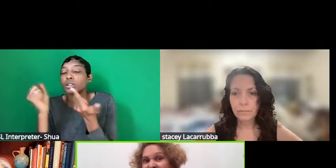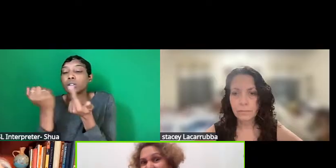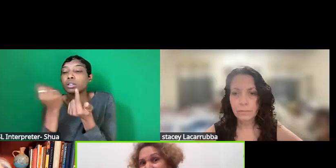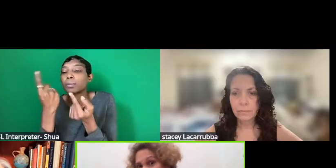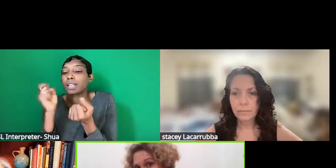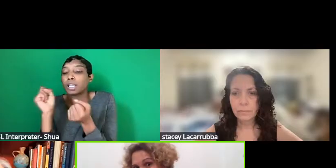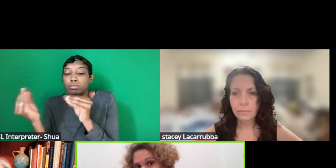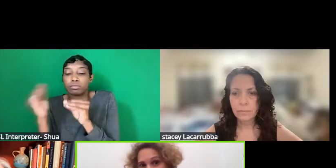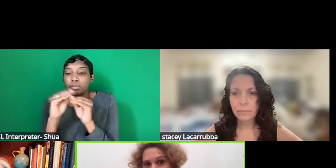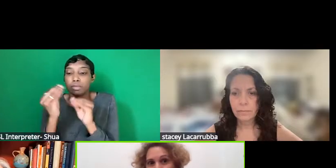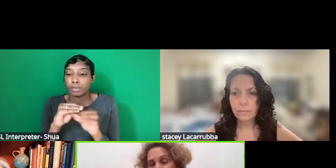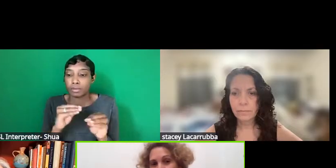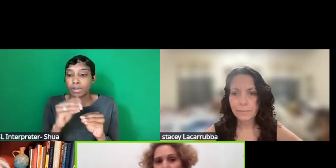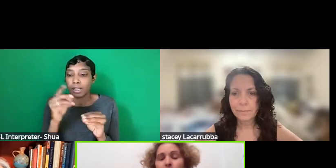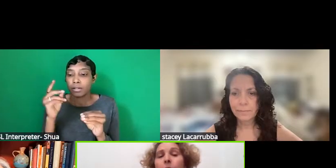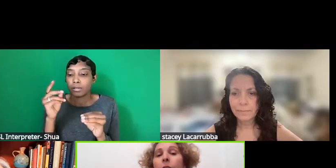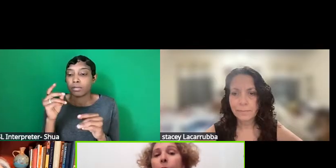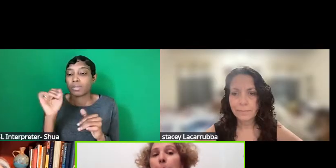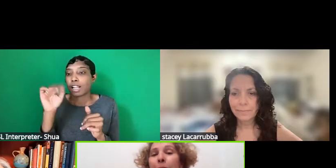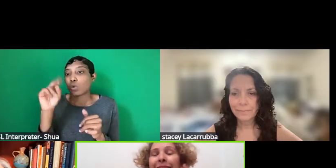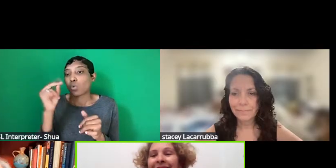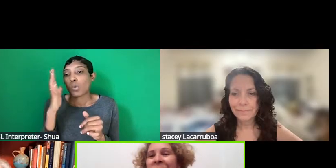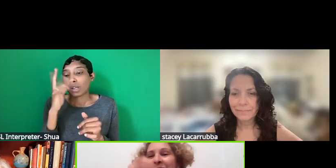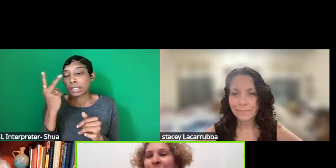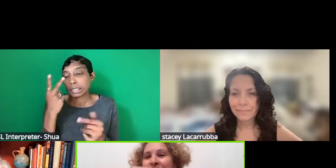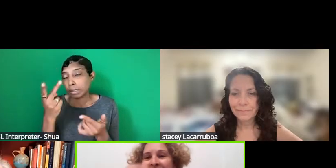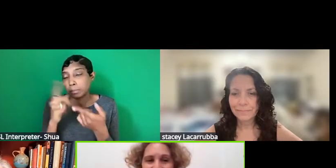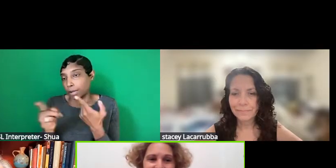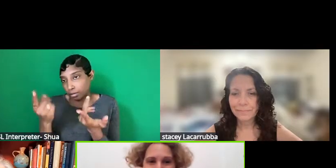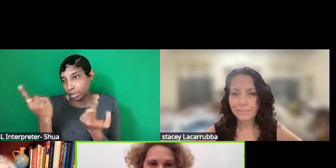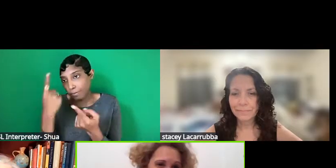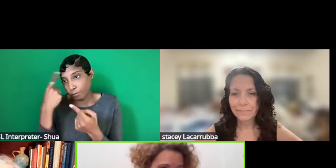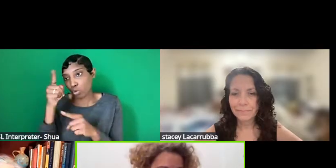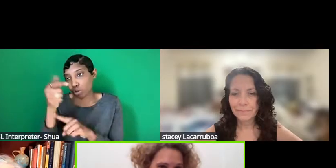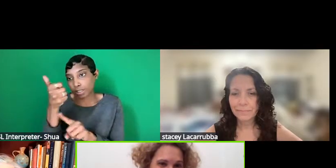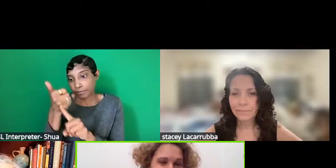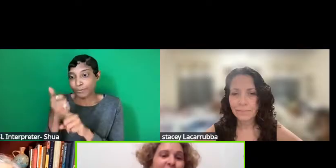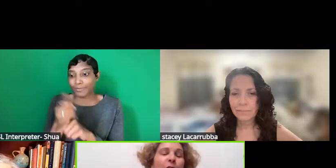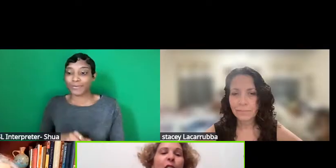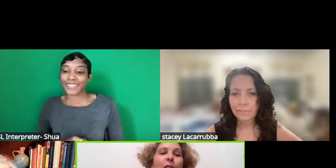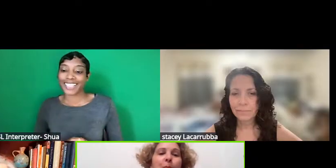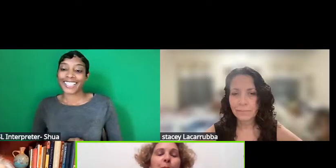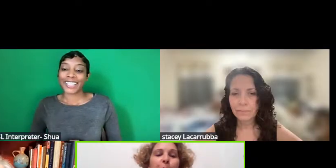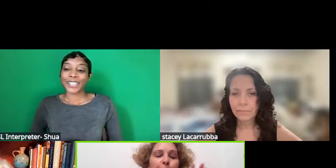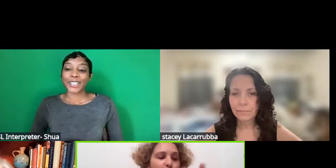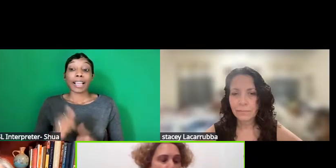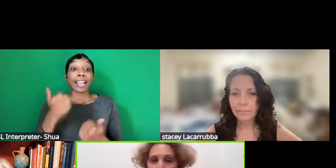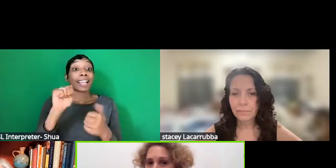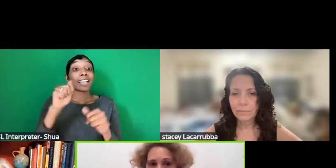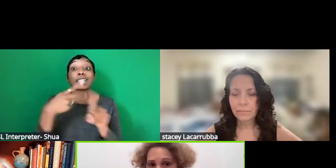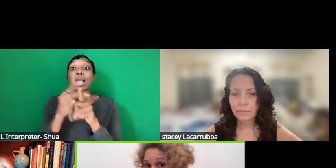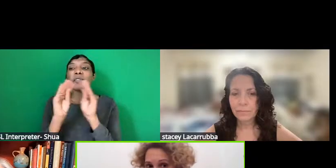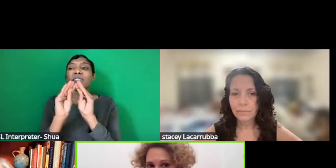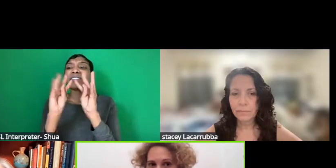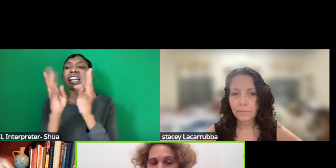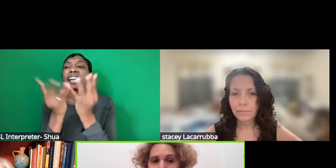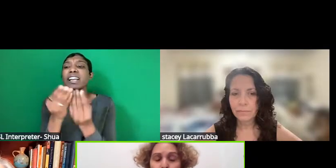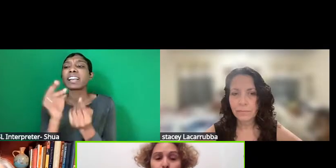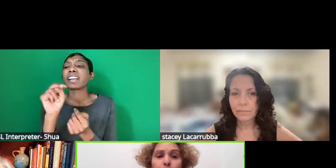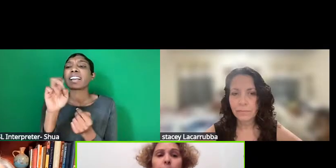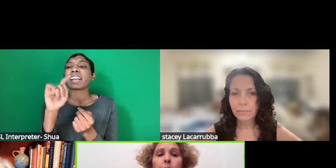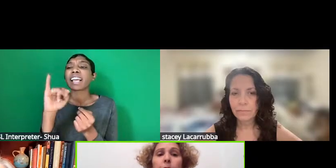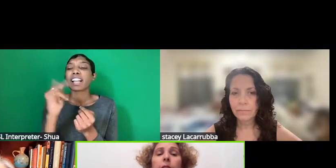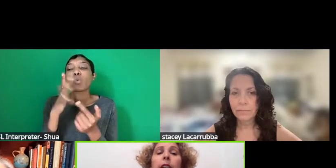even like not cut it out and just use it. I won't tell. But any kind of netting type material will work fine for